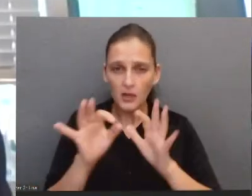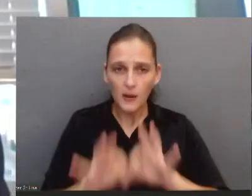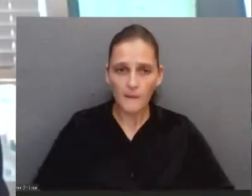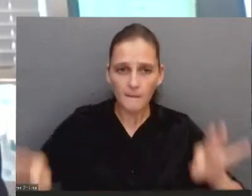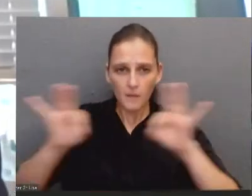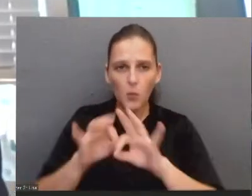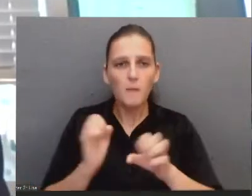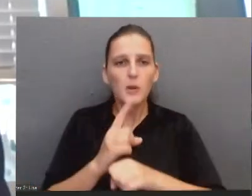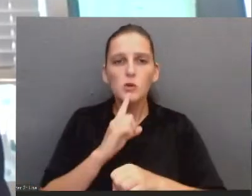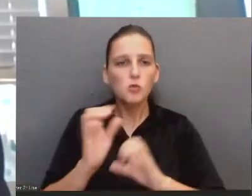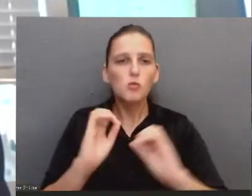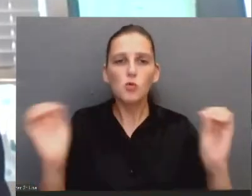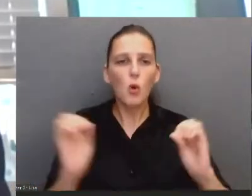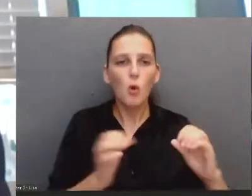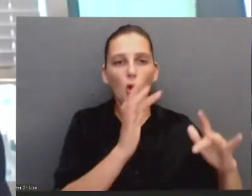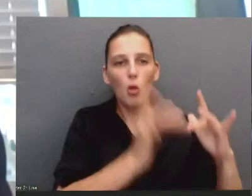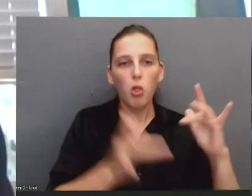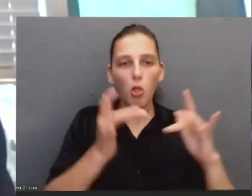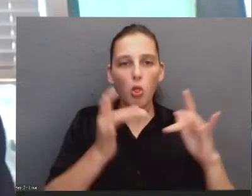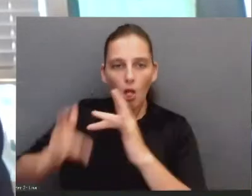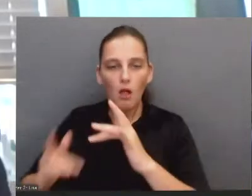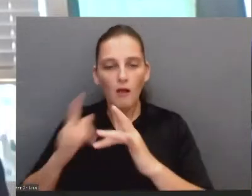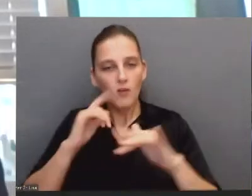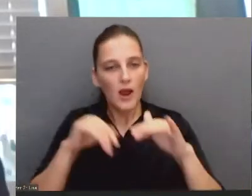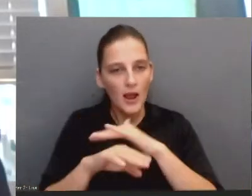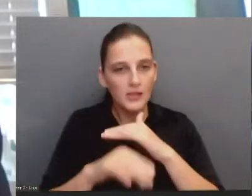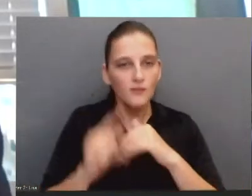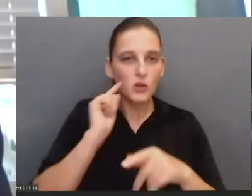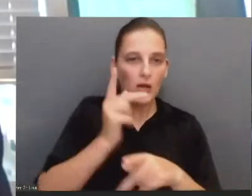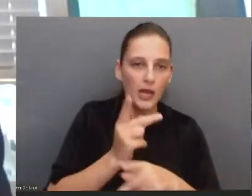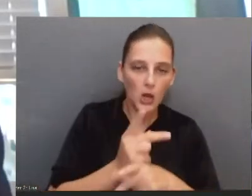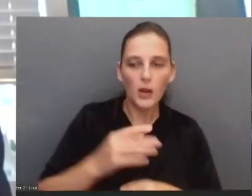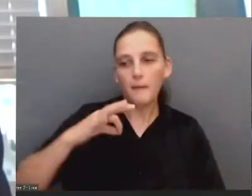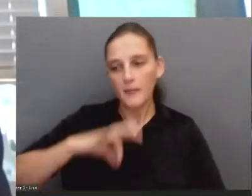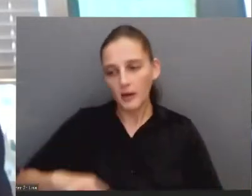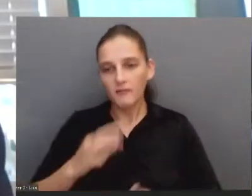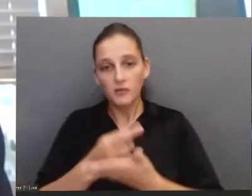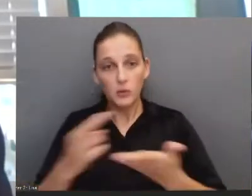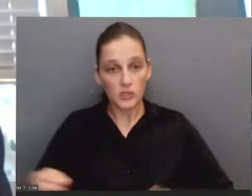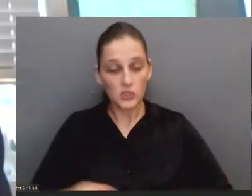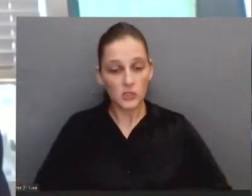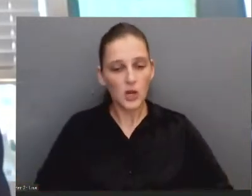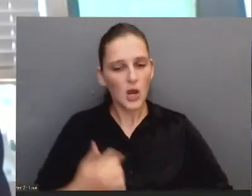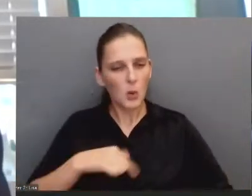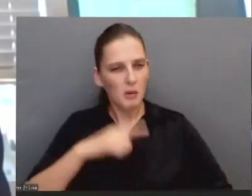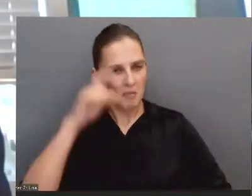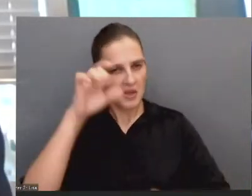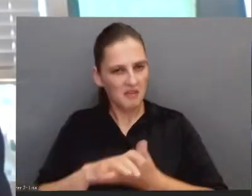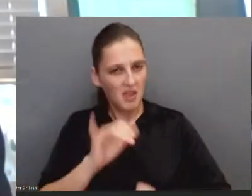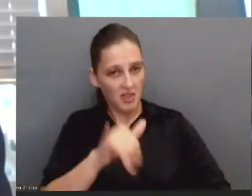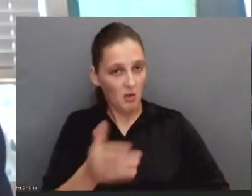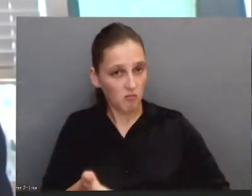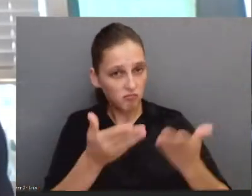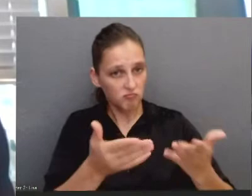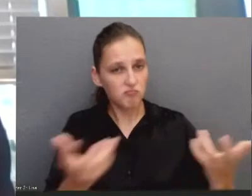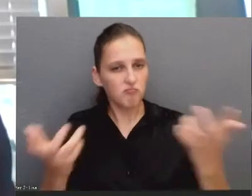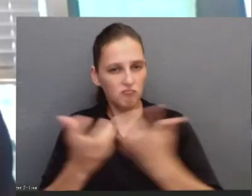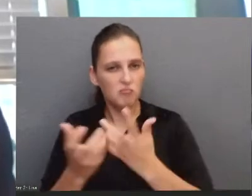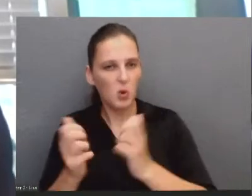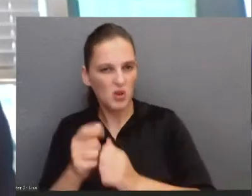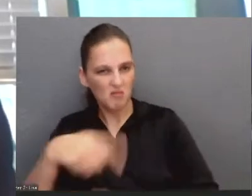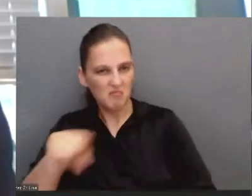in access to care, benefits, or resources. And we believe that this recommendation is aligned with recommendations coming from this task